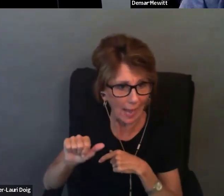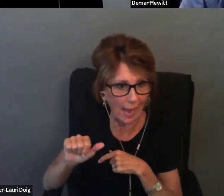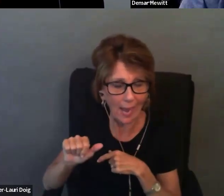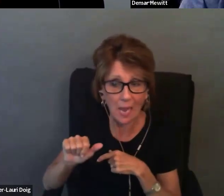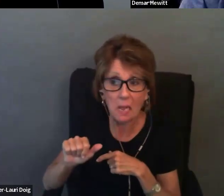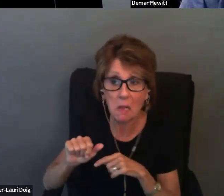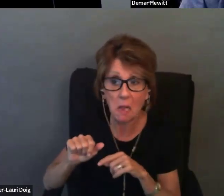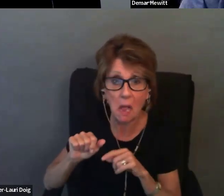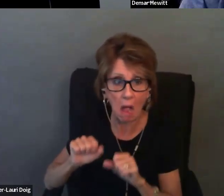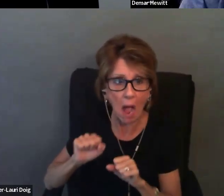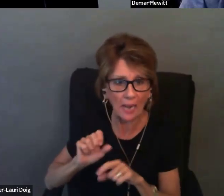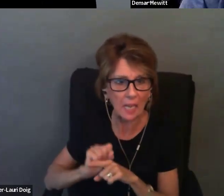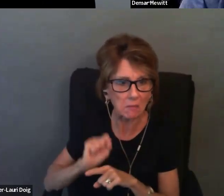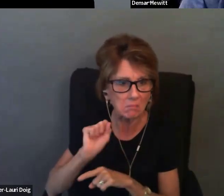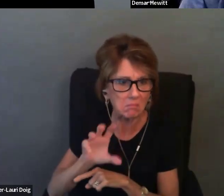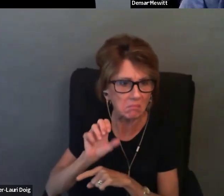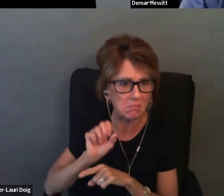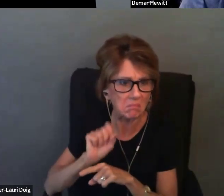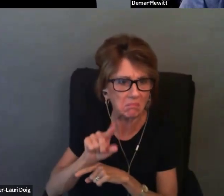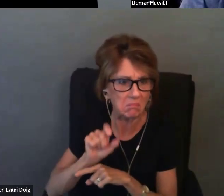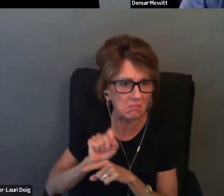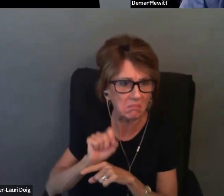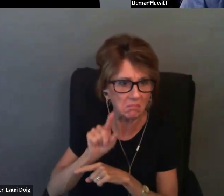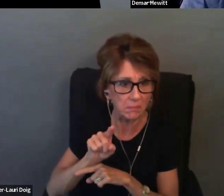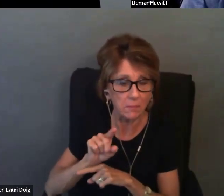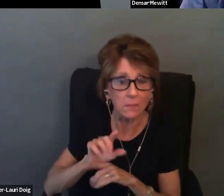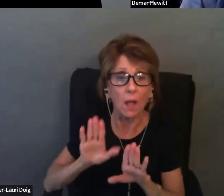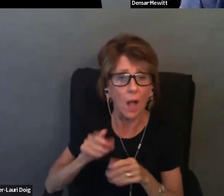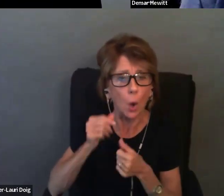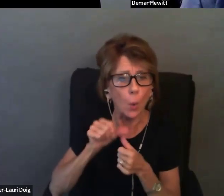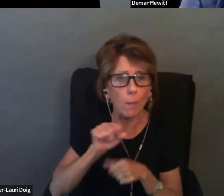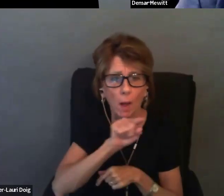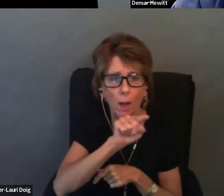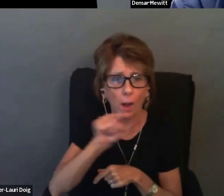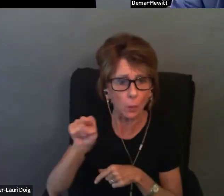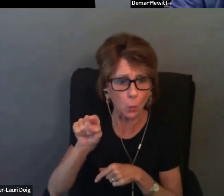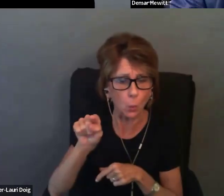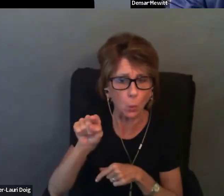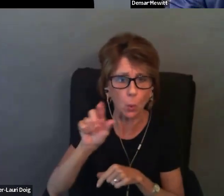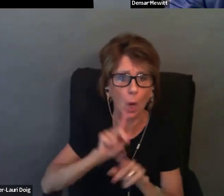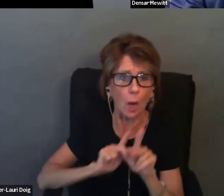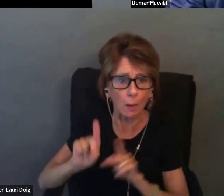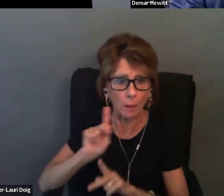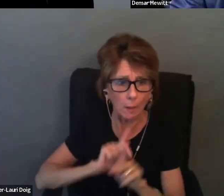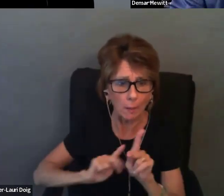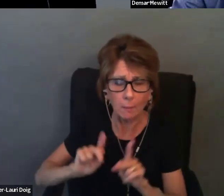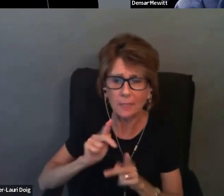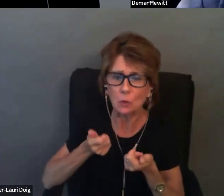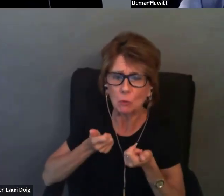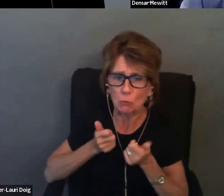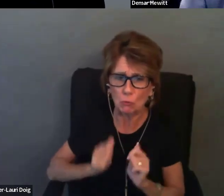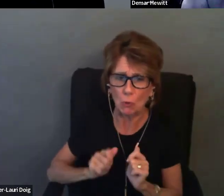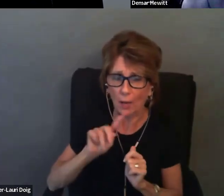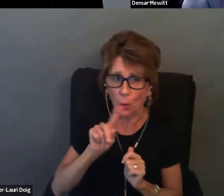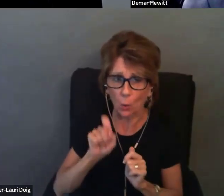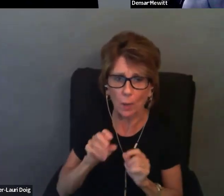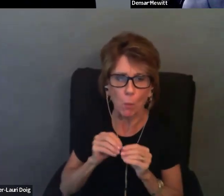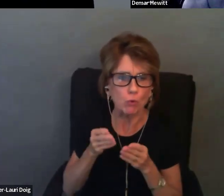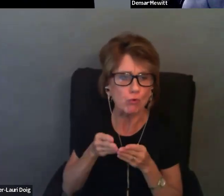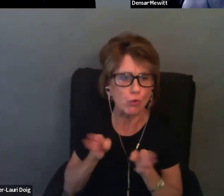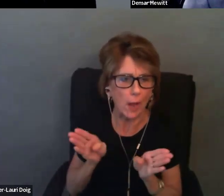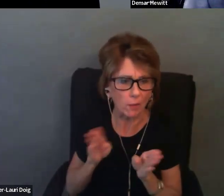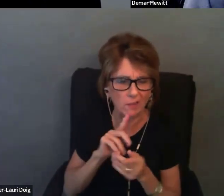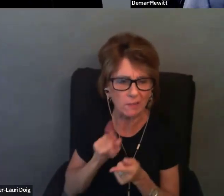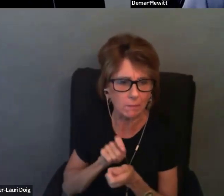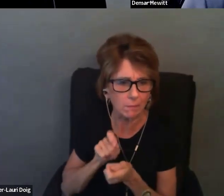can address one by one. This is just a reminder to everyone to please keep your questions general so that